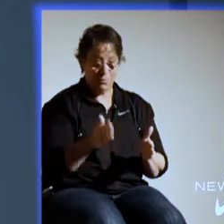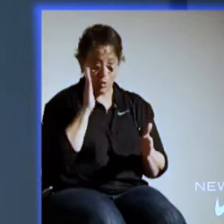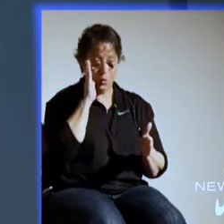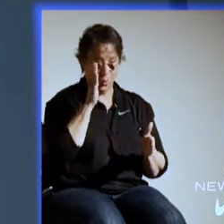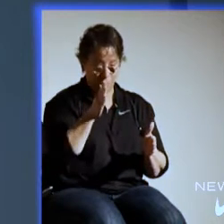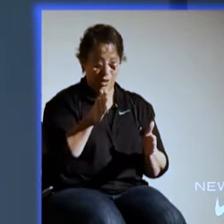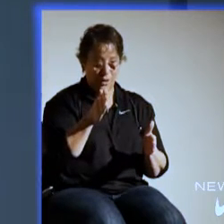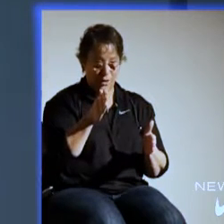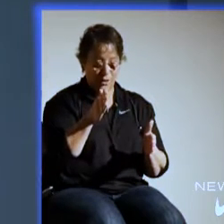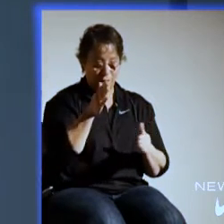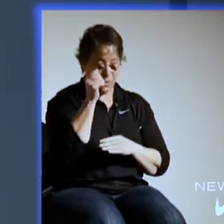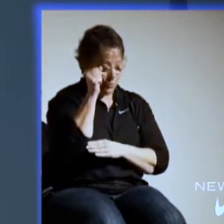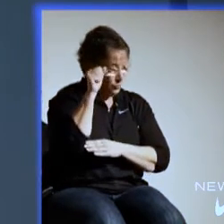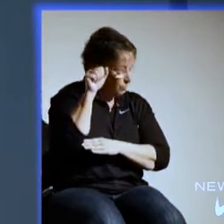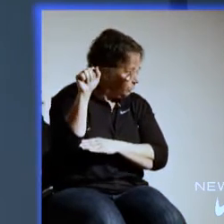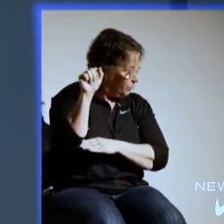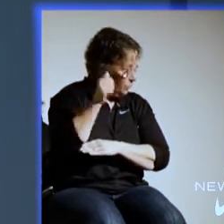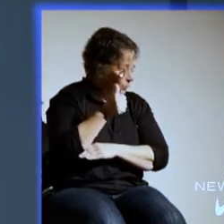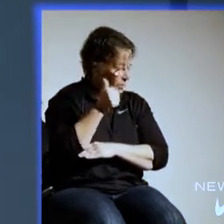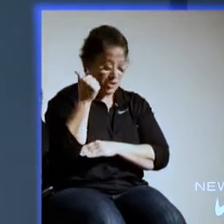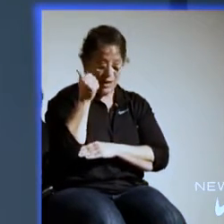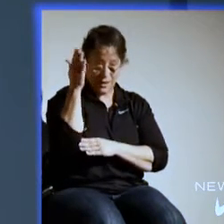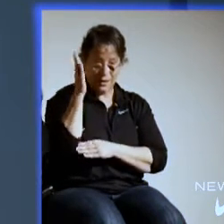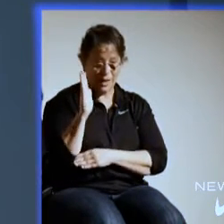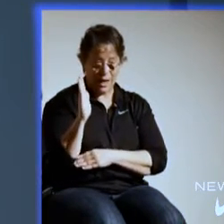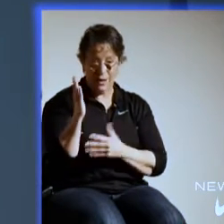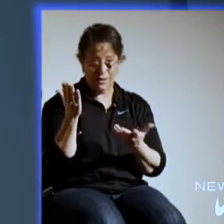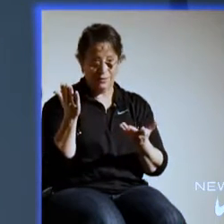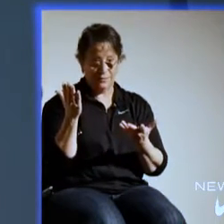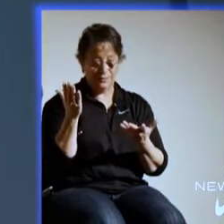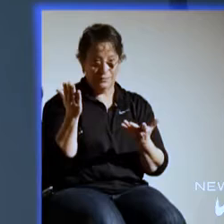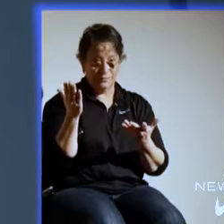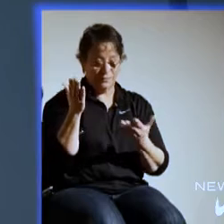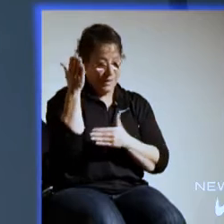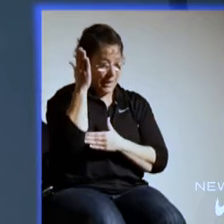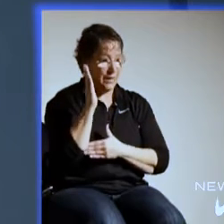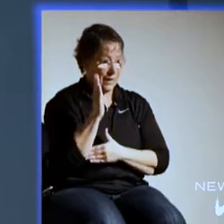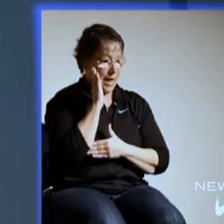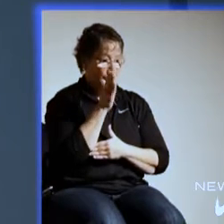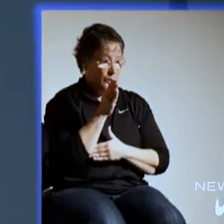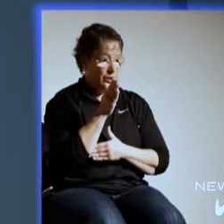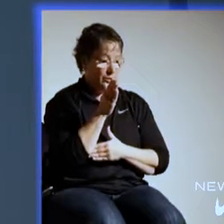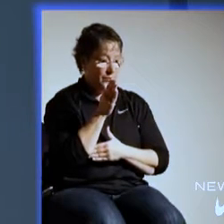God, and God will respect their decisions.